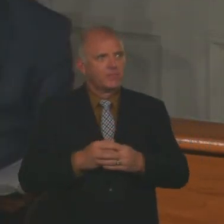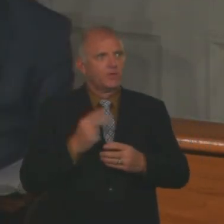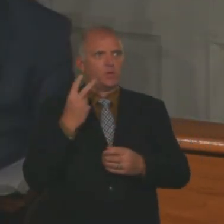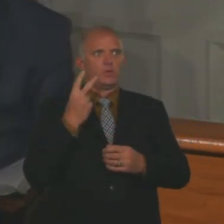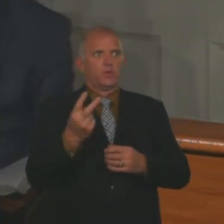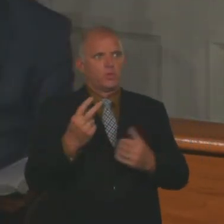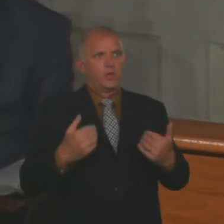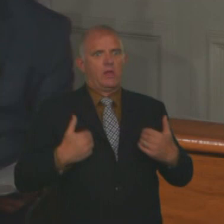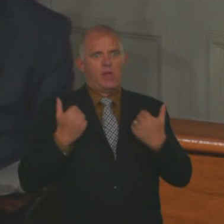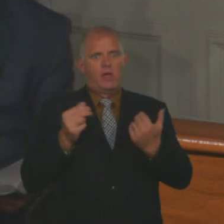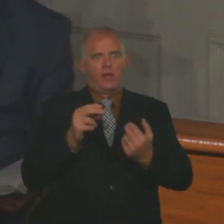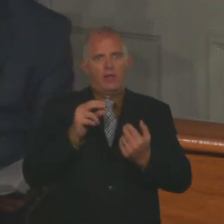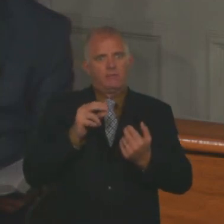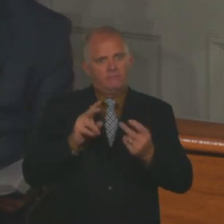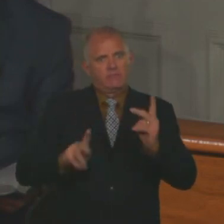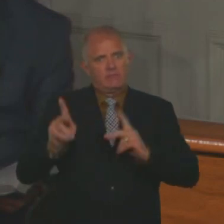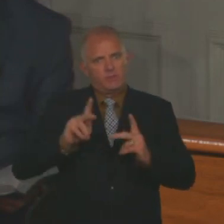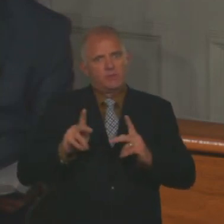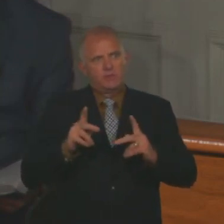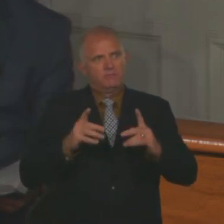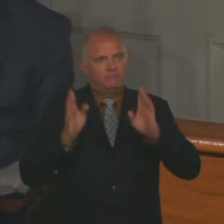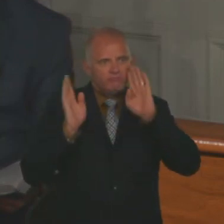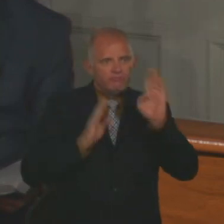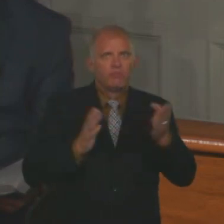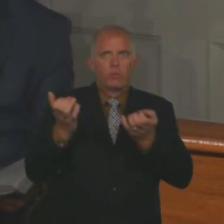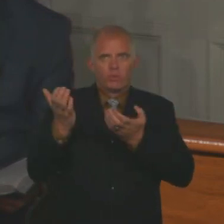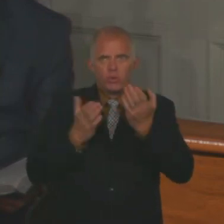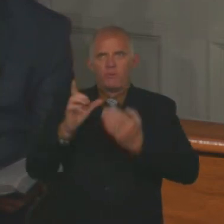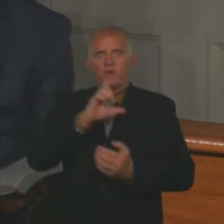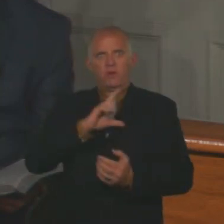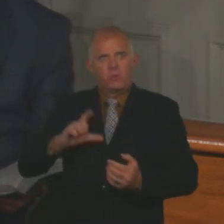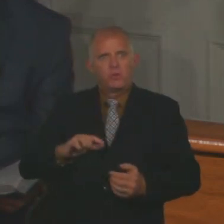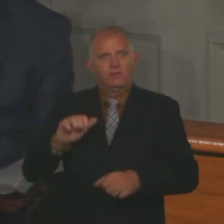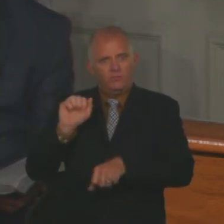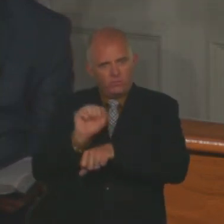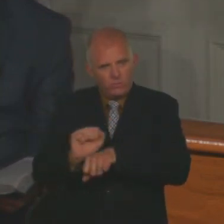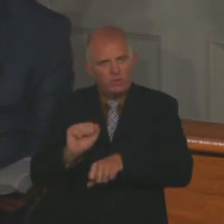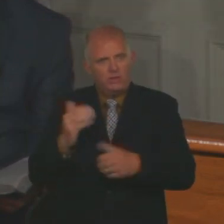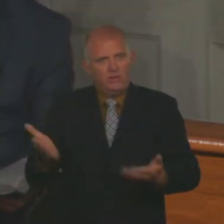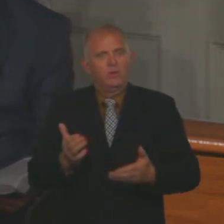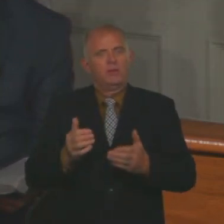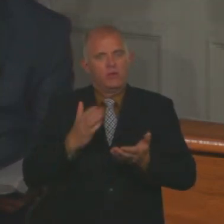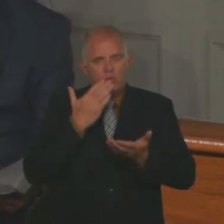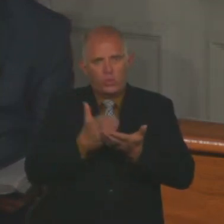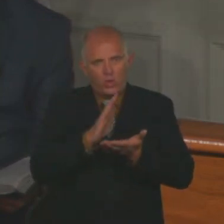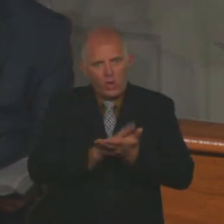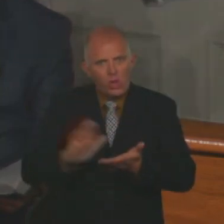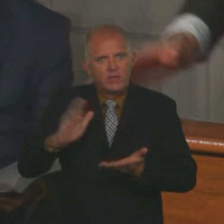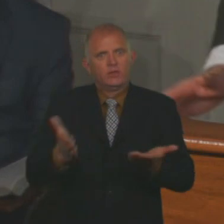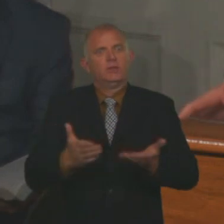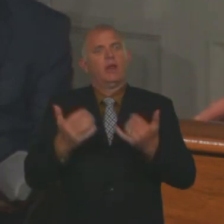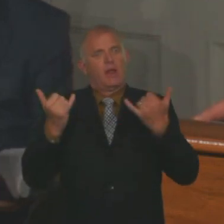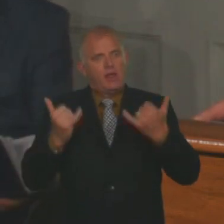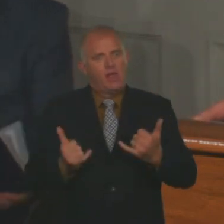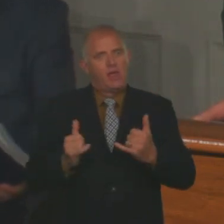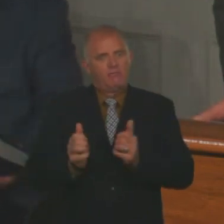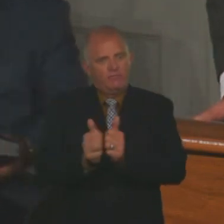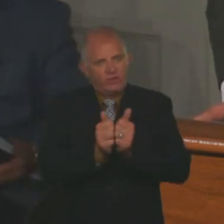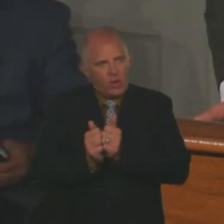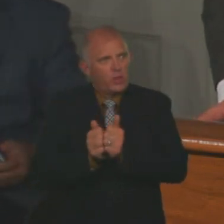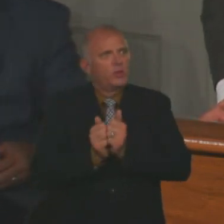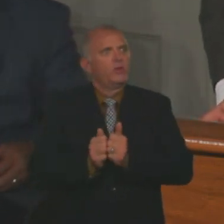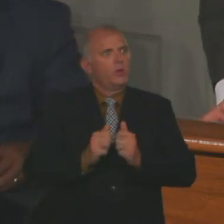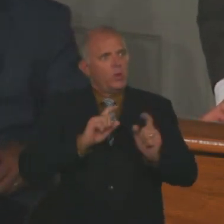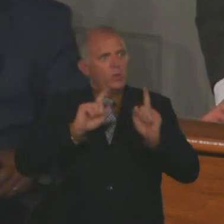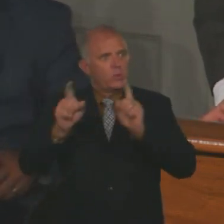people who have devoted their lives to the Lord, who met each other here at a good Bible college, are now speckling themselves around the world to do the work